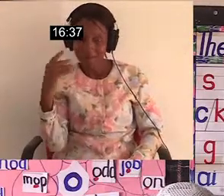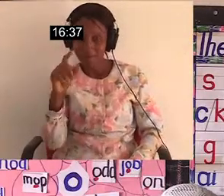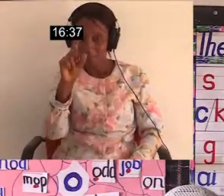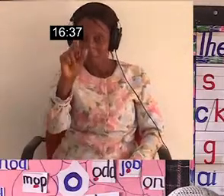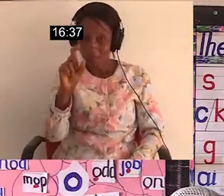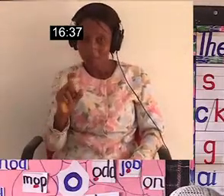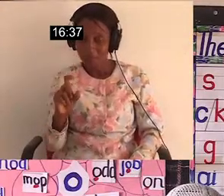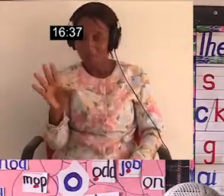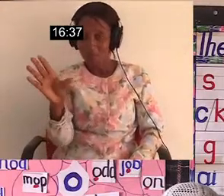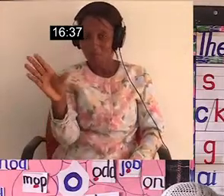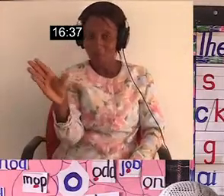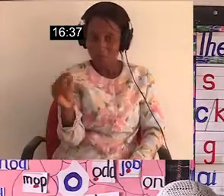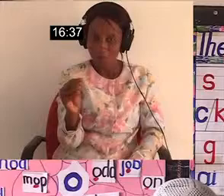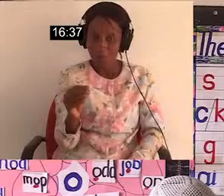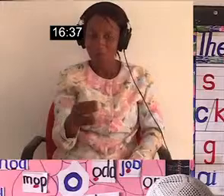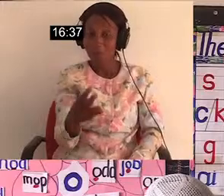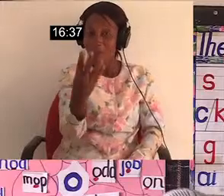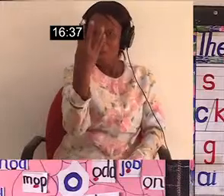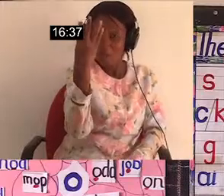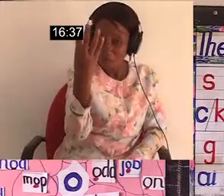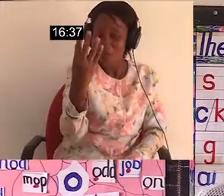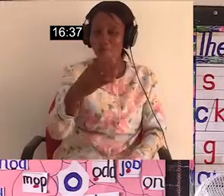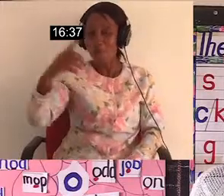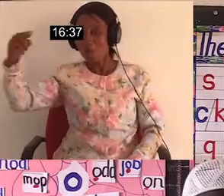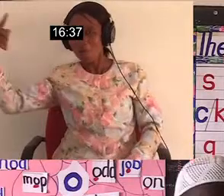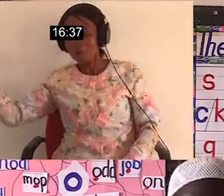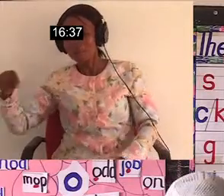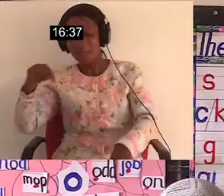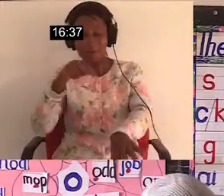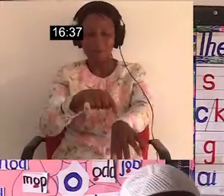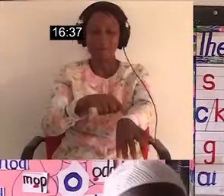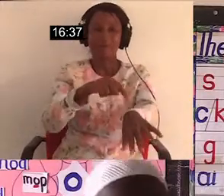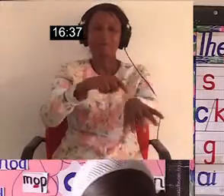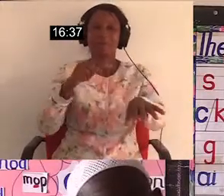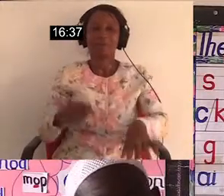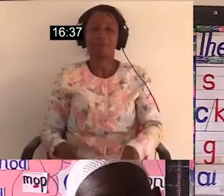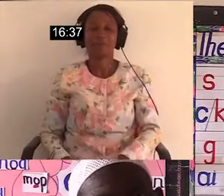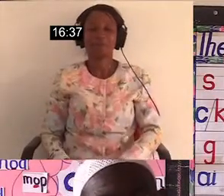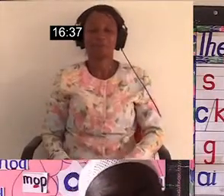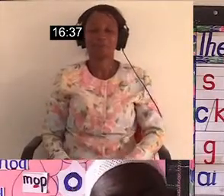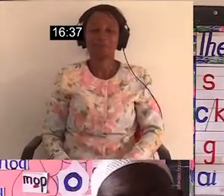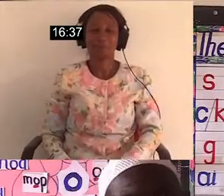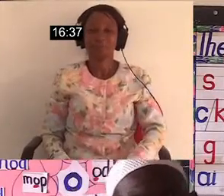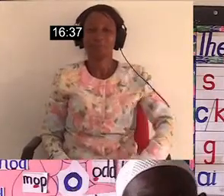a word with 4 sounds this time. 4 sounds.